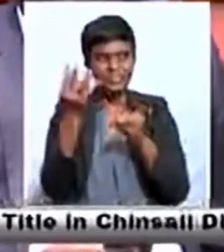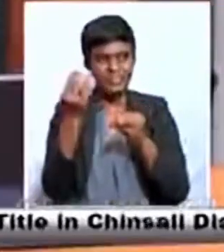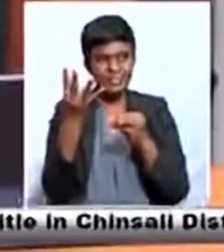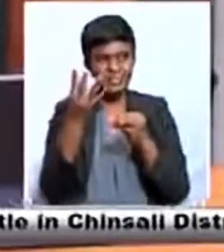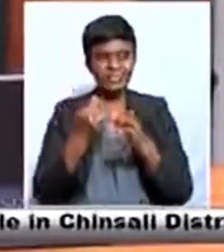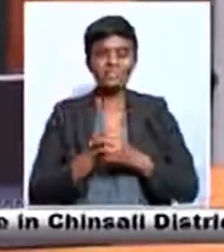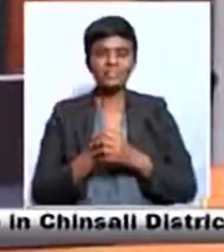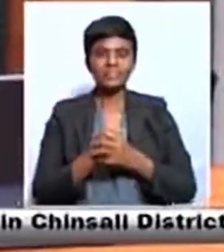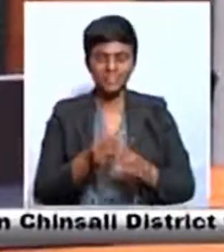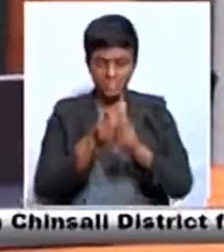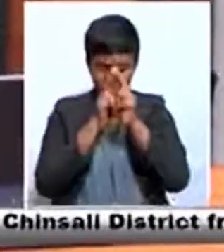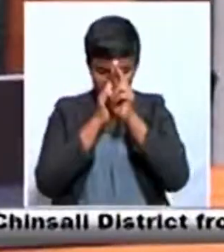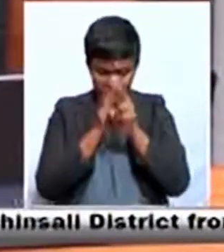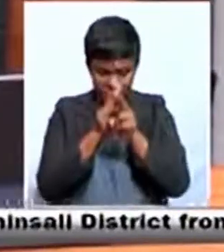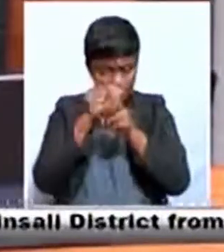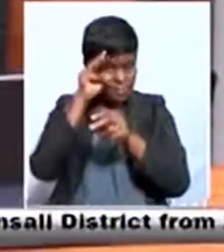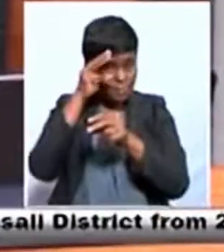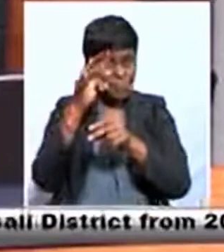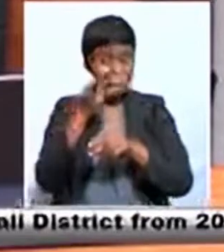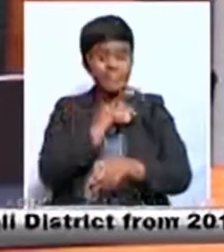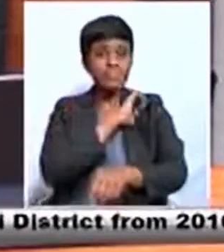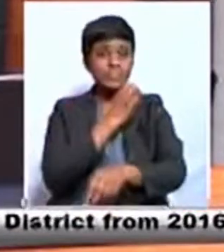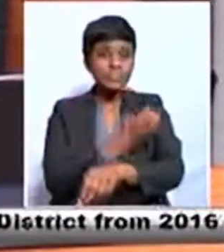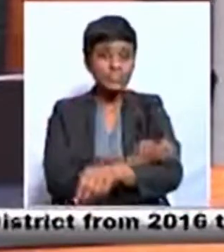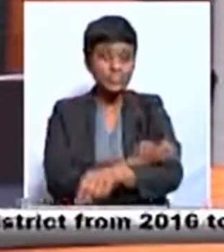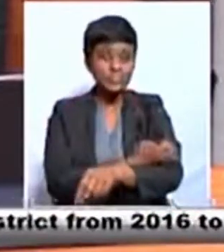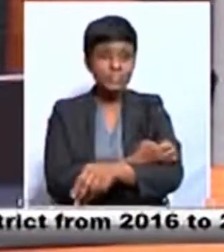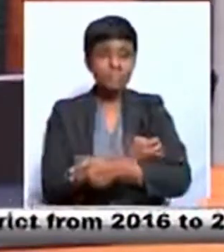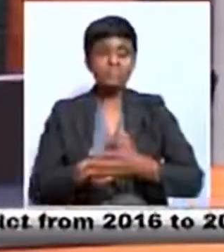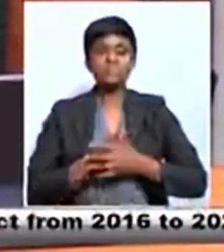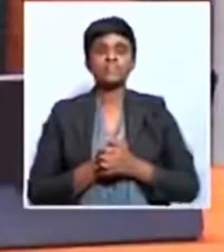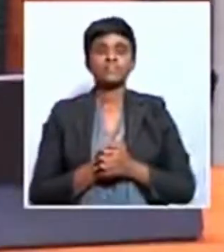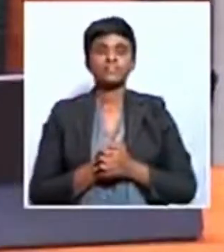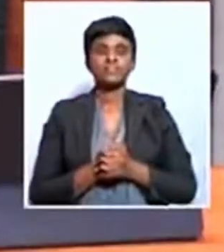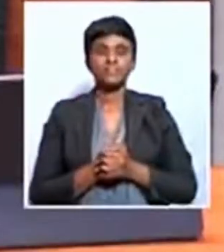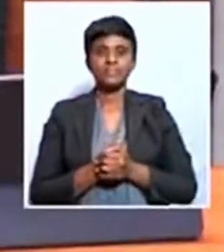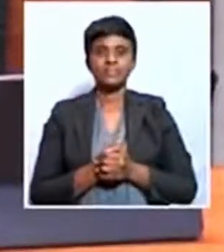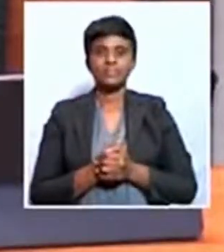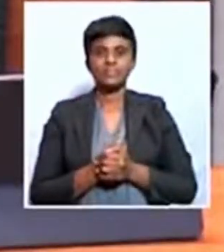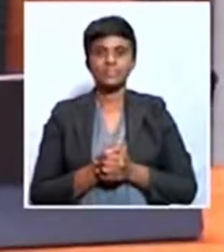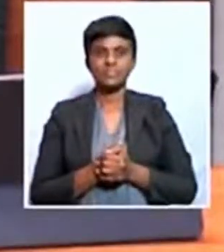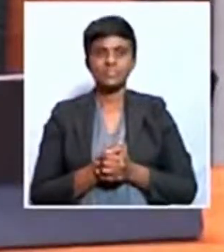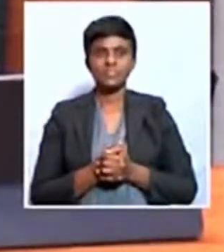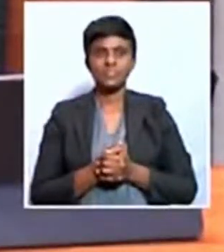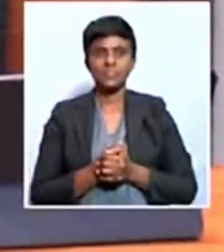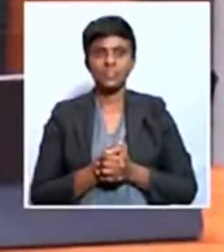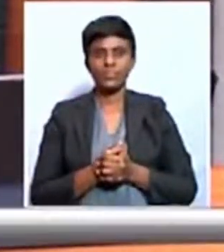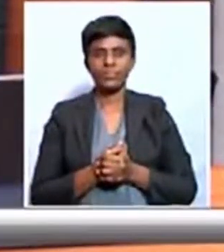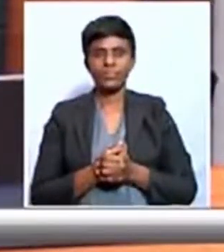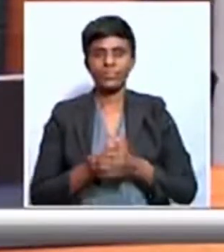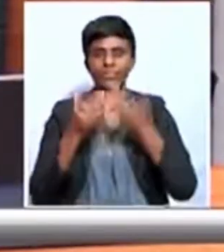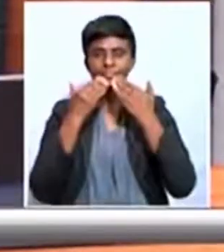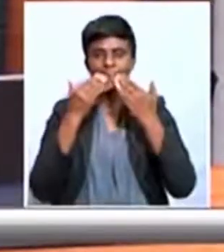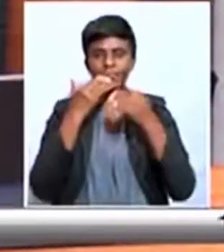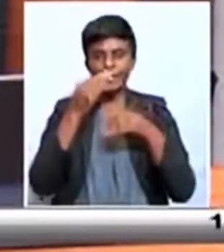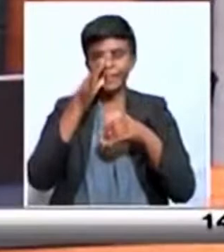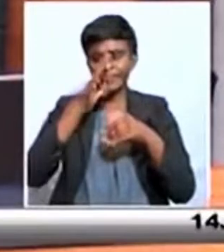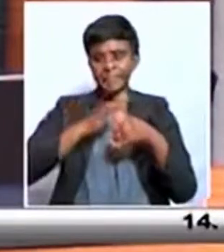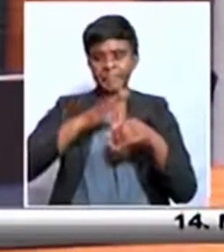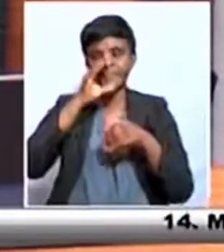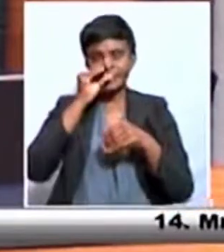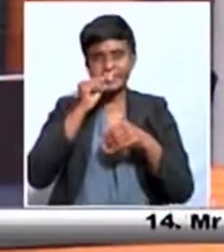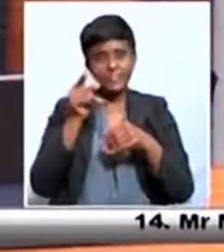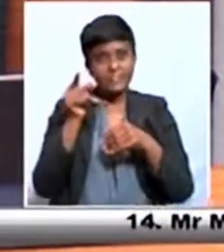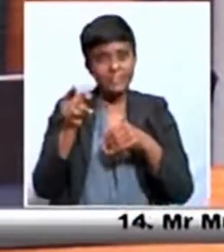The Honorable Minister of Energy. Thank you, Madam Speaker.